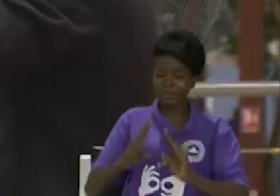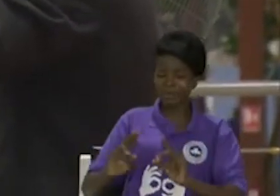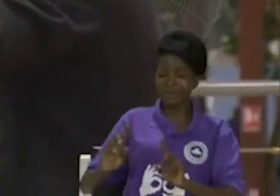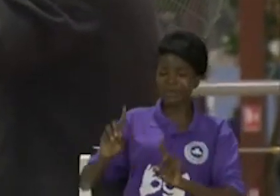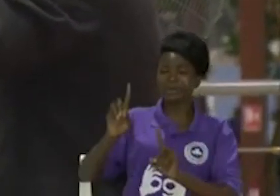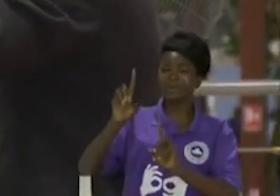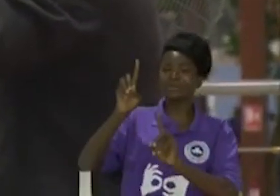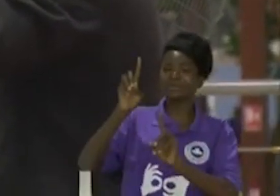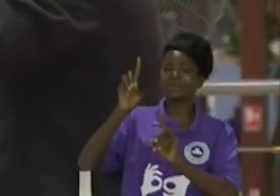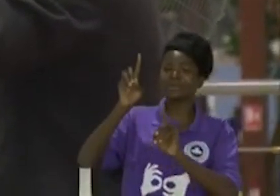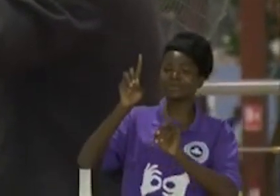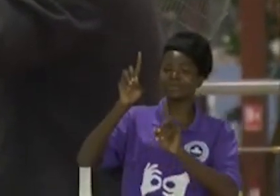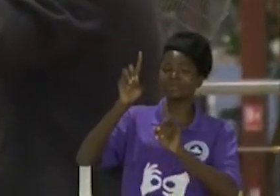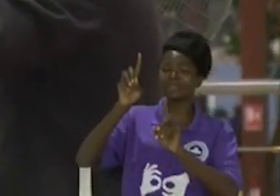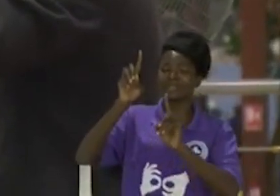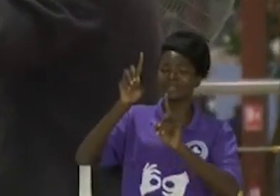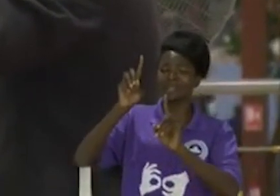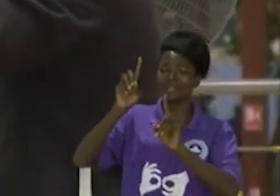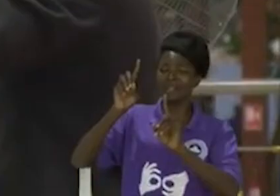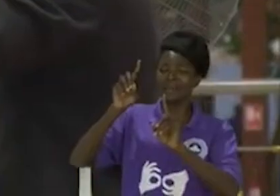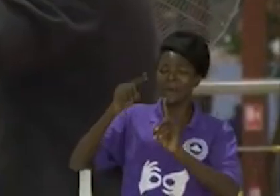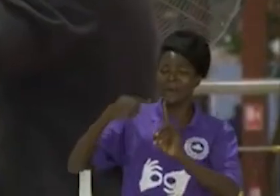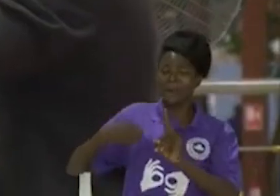honor you.